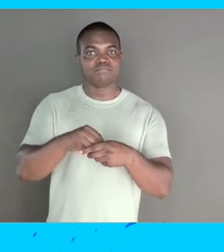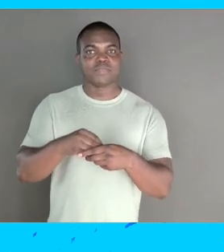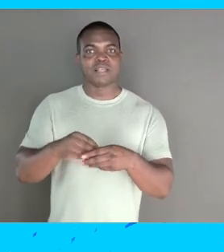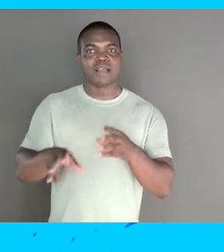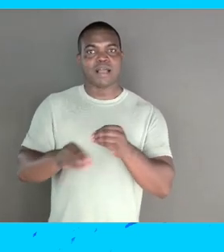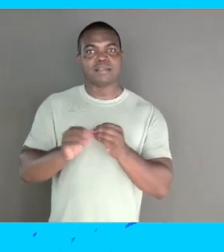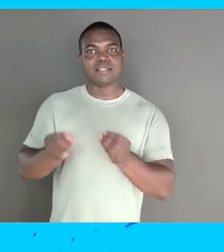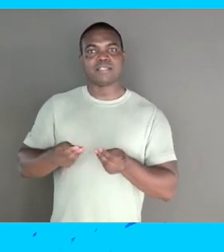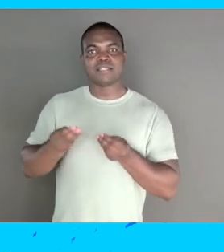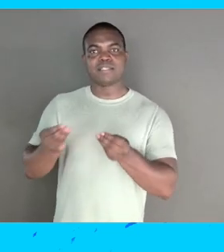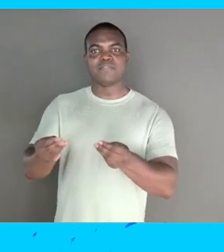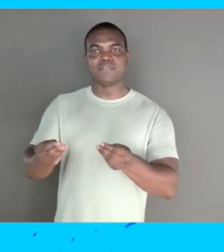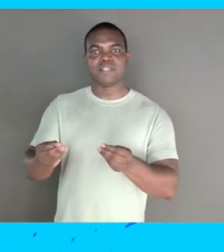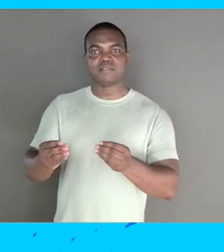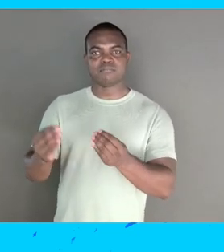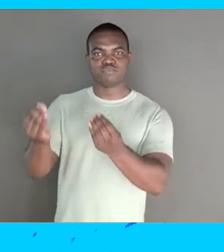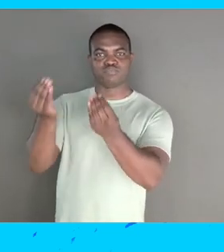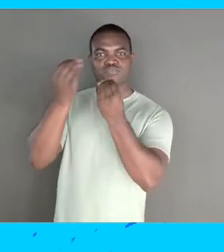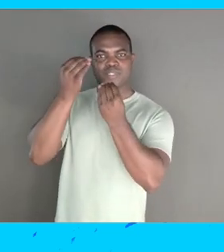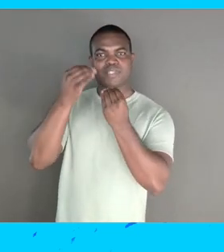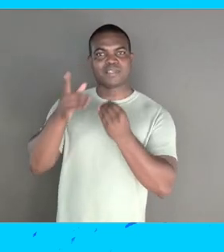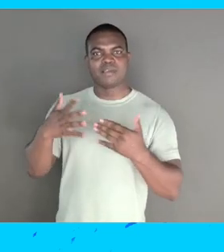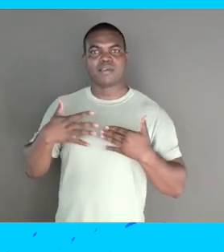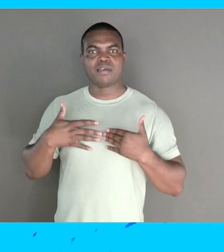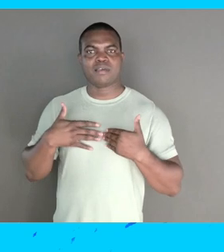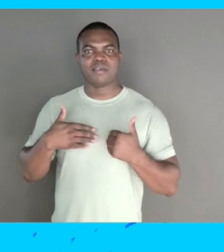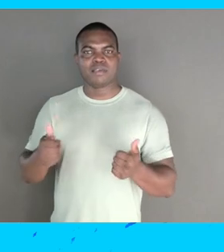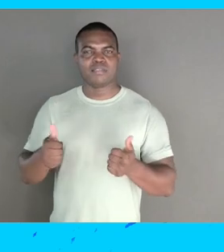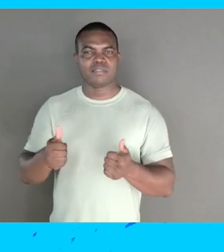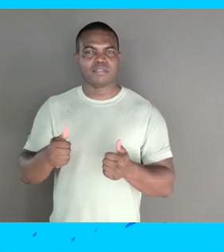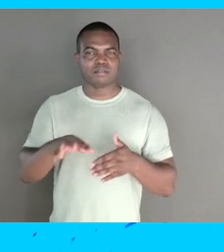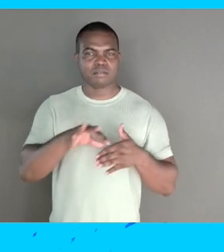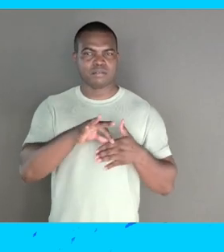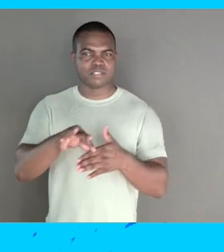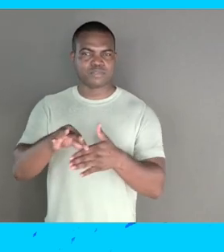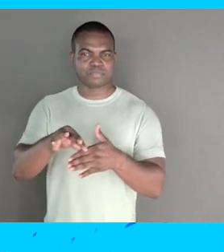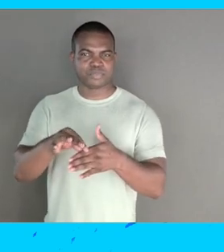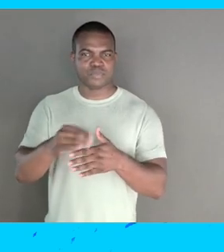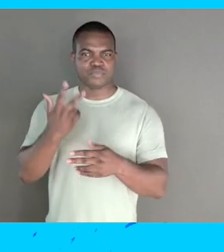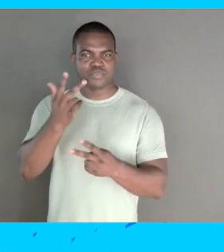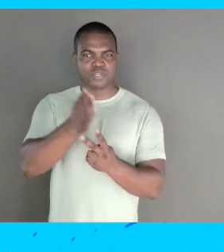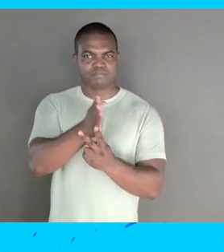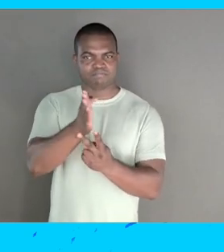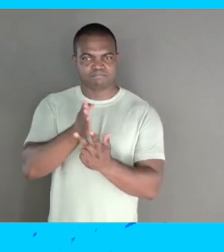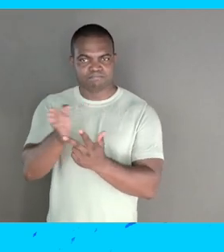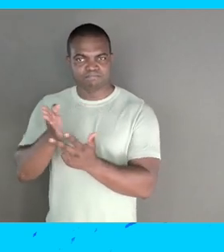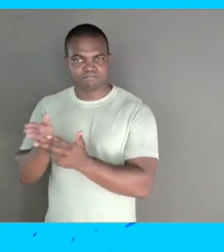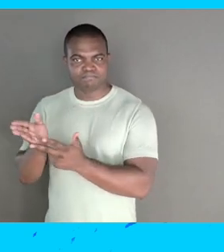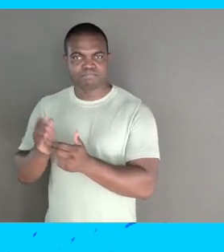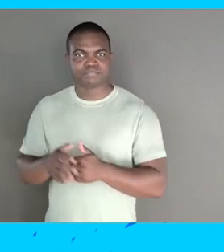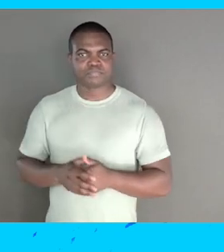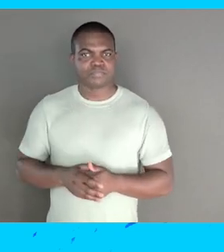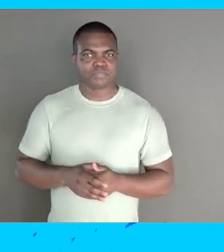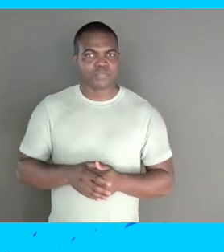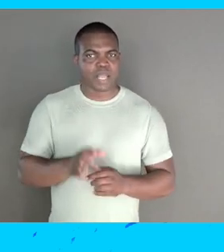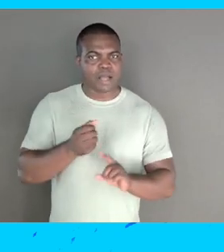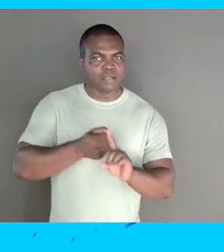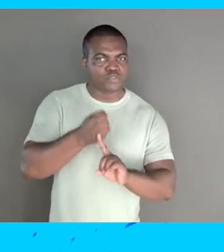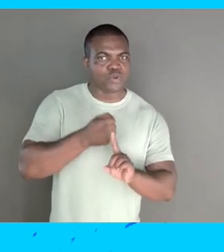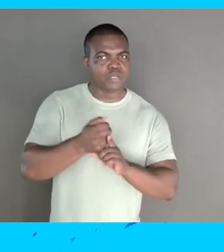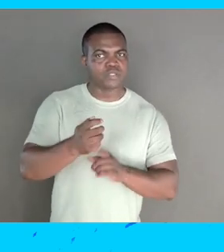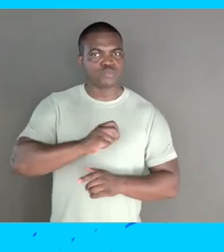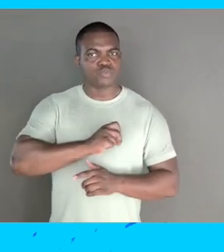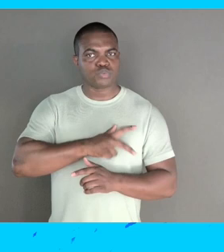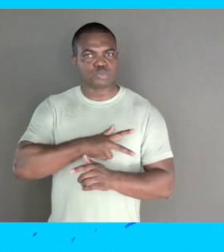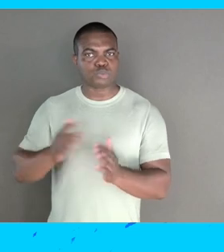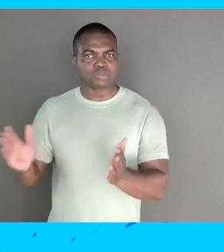and social entrepreneurship. After the fellowship, Kevin has reached more than 200 youth with information on issues